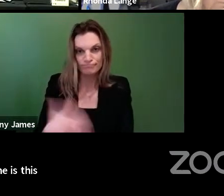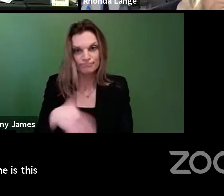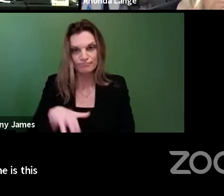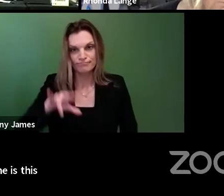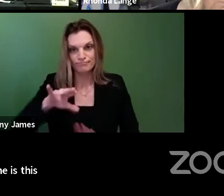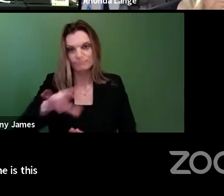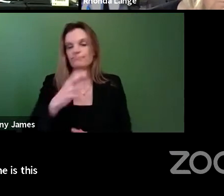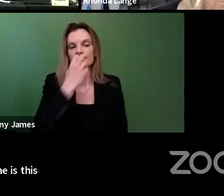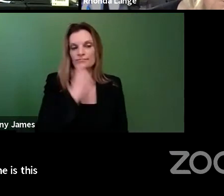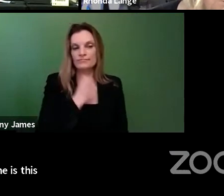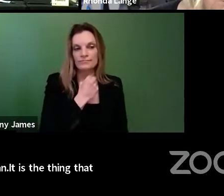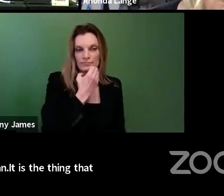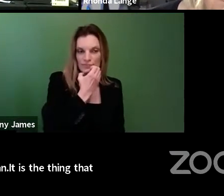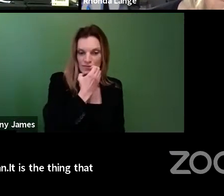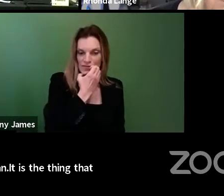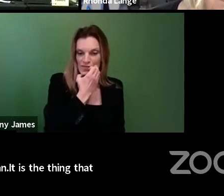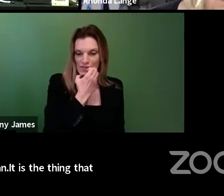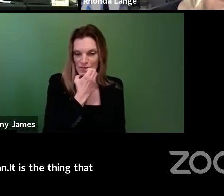Michigan what it is.